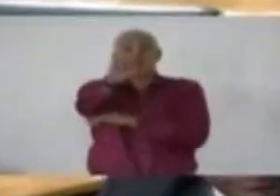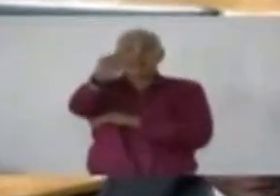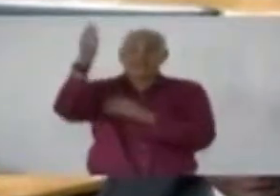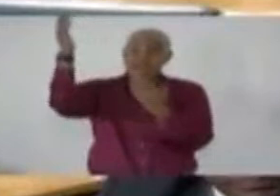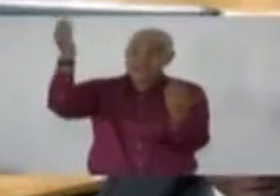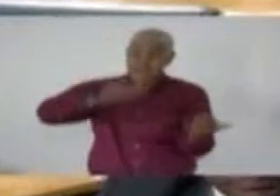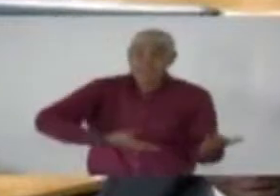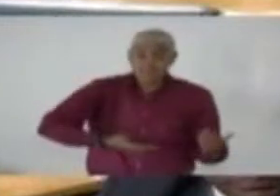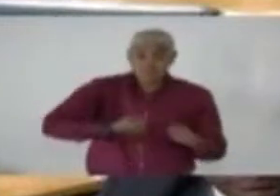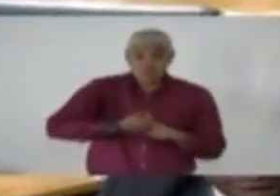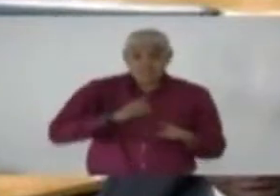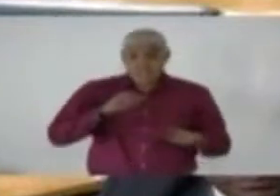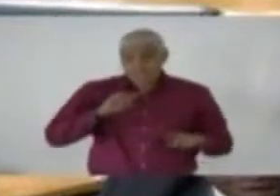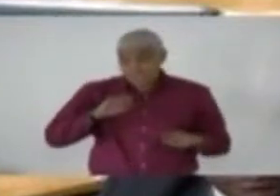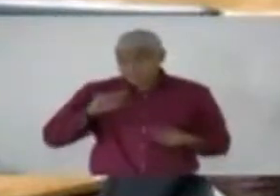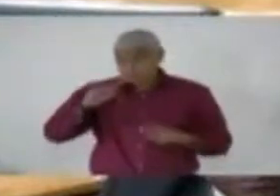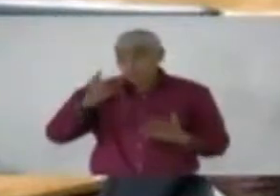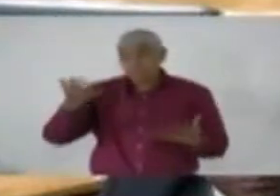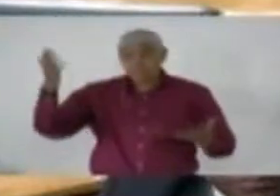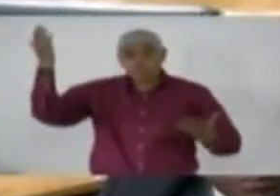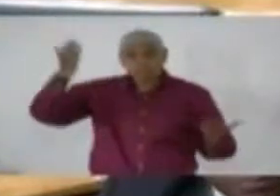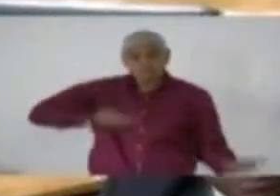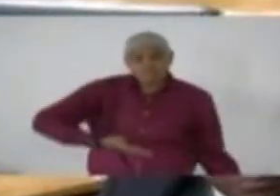import item,